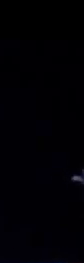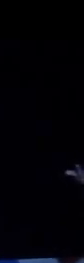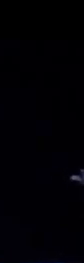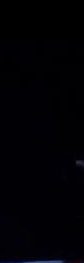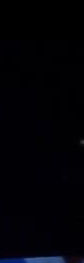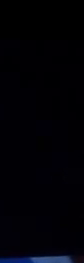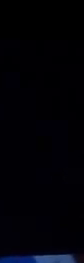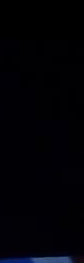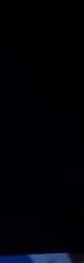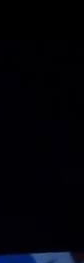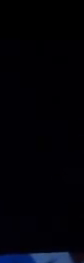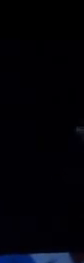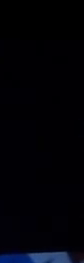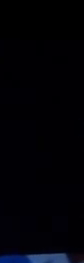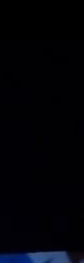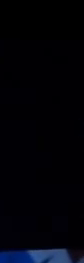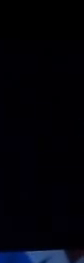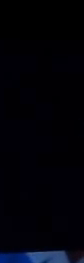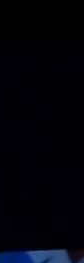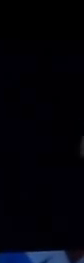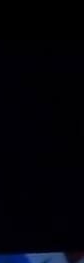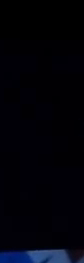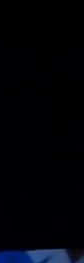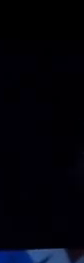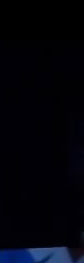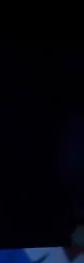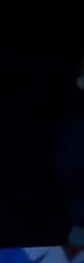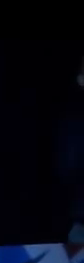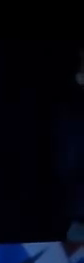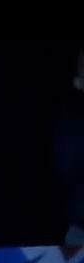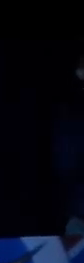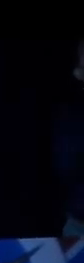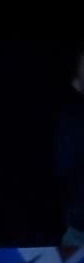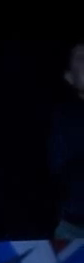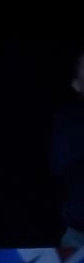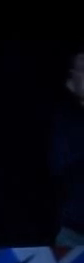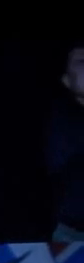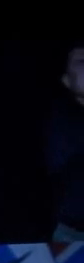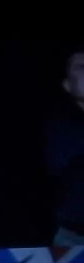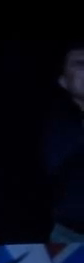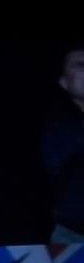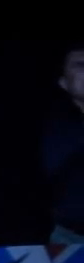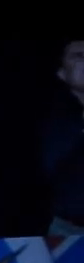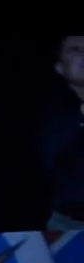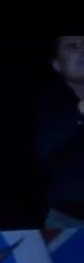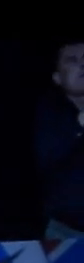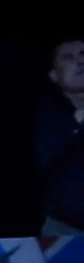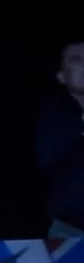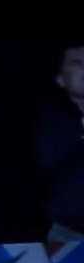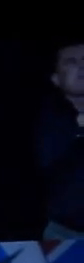We know that using alone right now is exceedingly deadly. Right now.